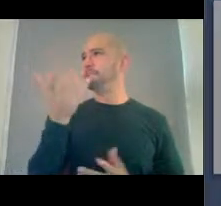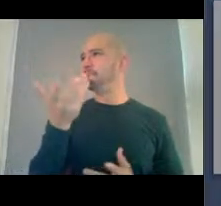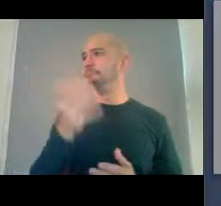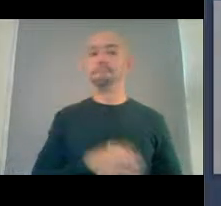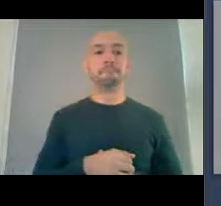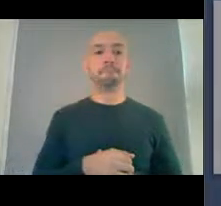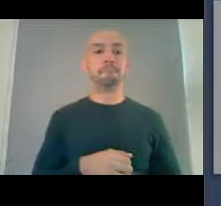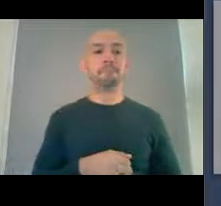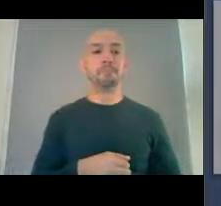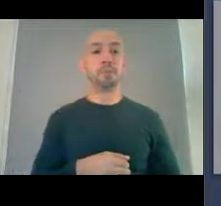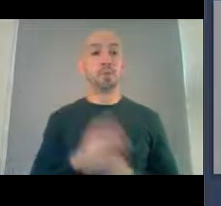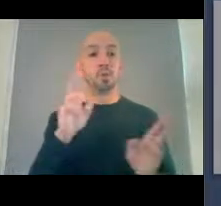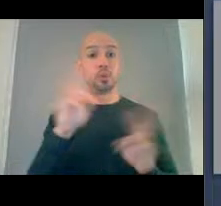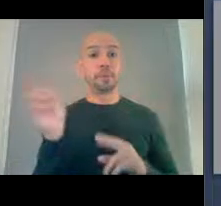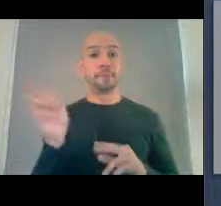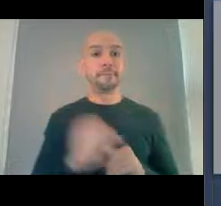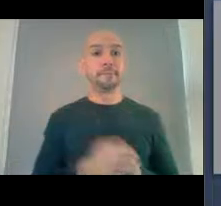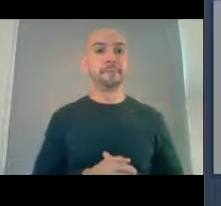you should be good now